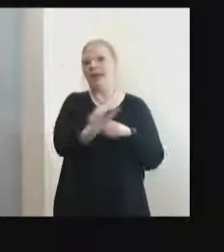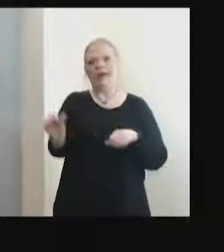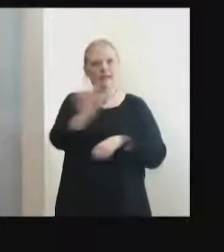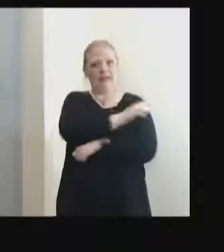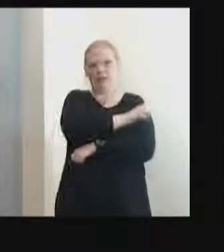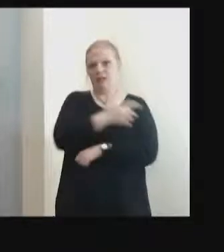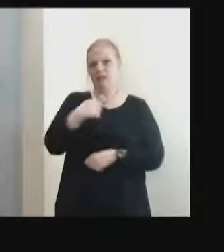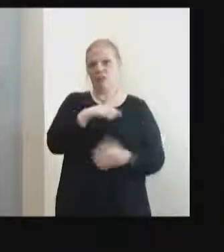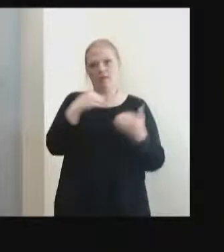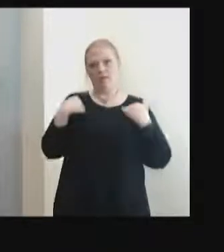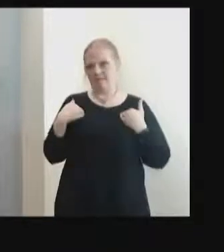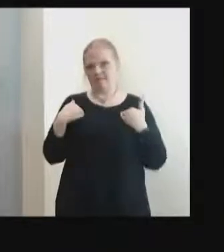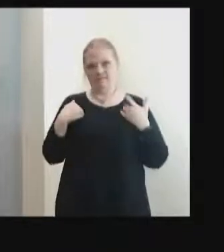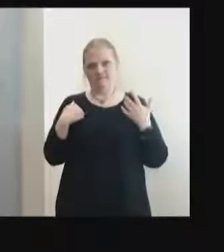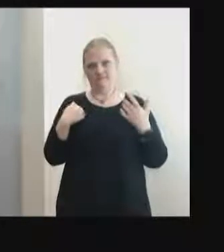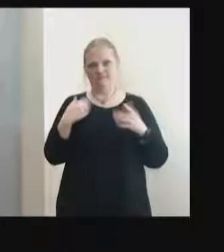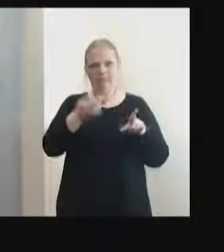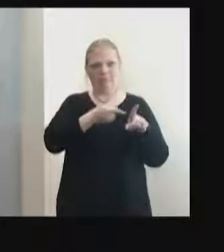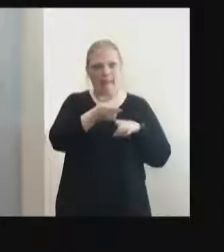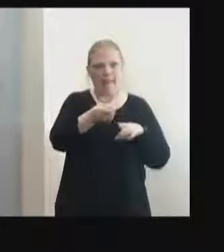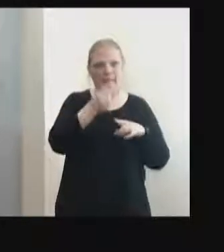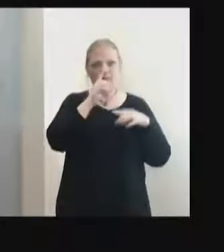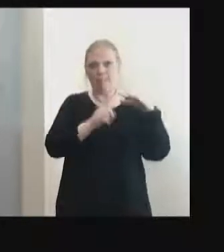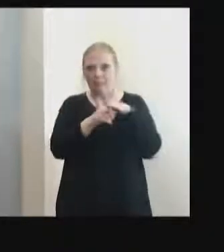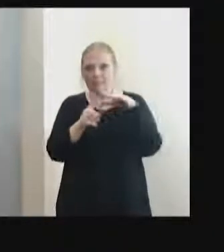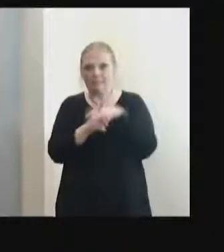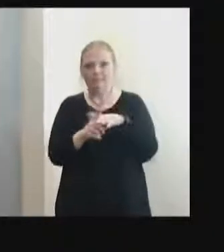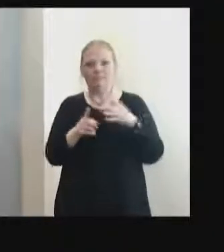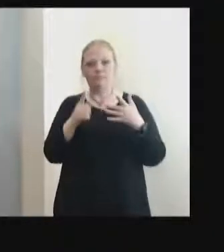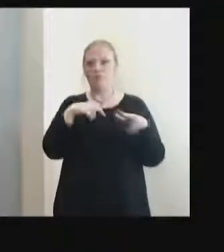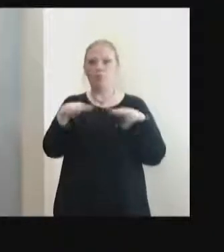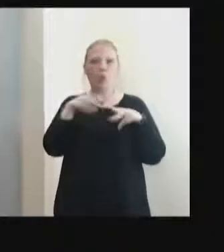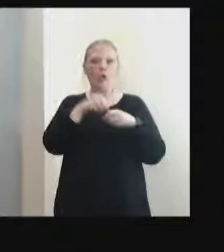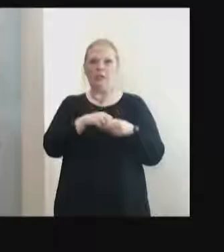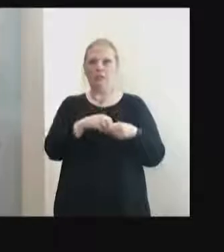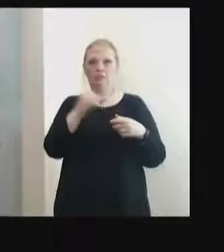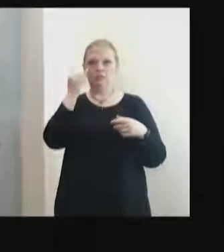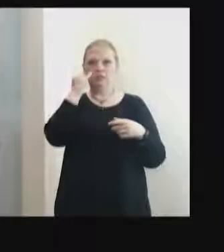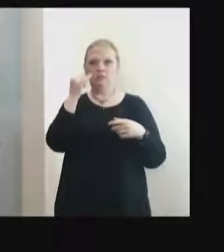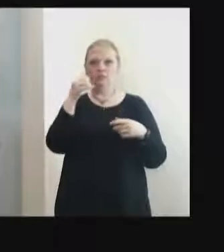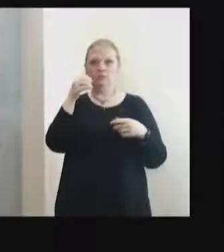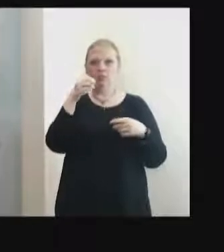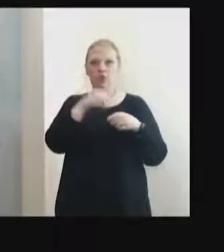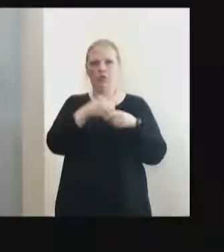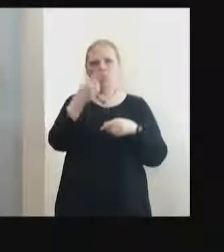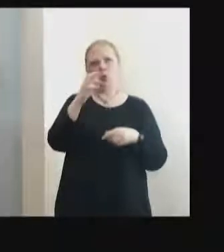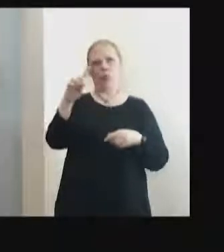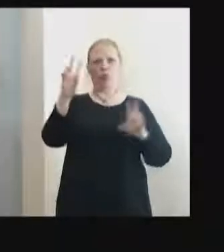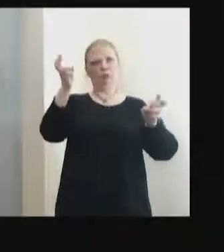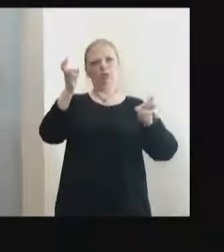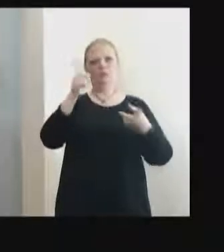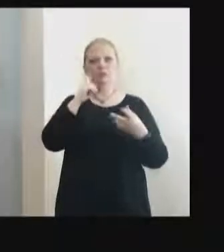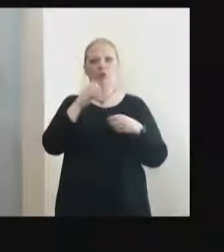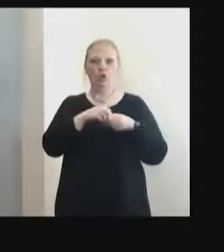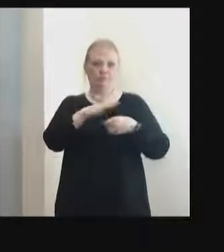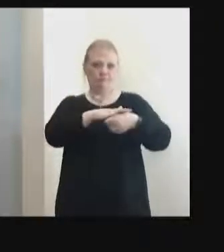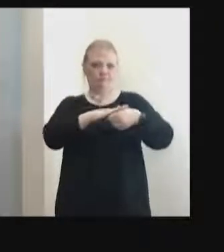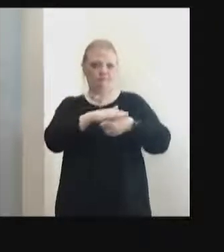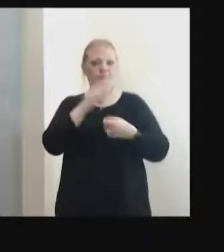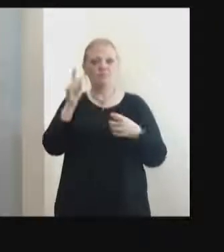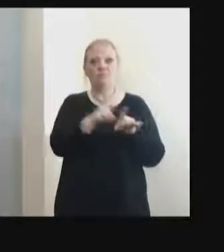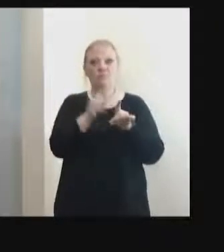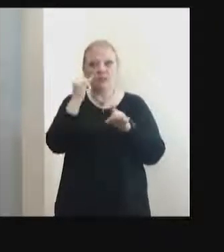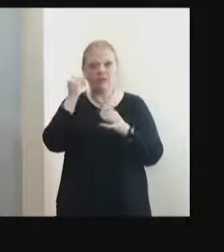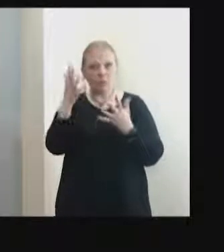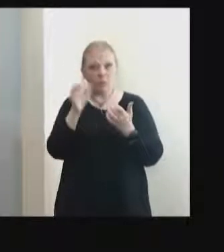clinics that we have. Our main clinics, our pop-up clinics, you can just walk in if you're in the hood. If you want to